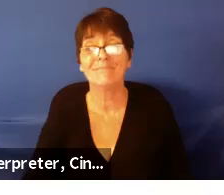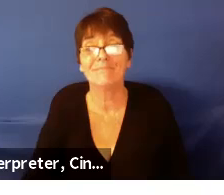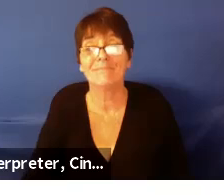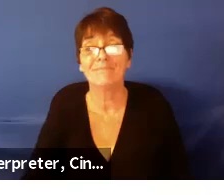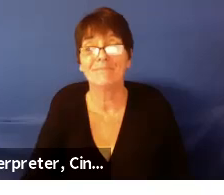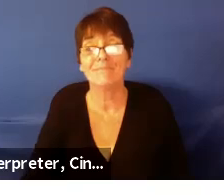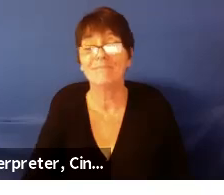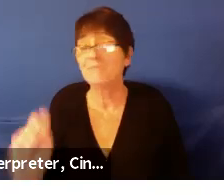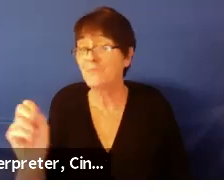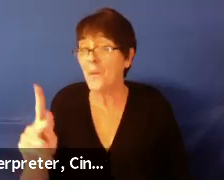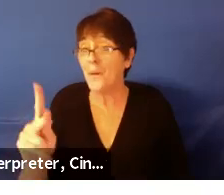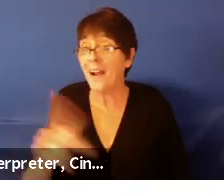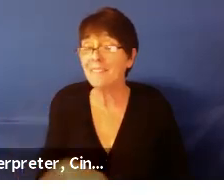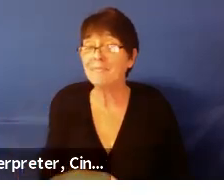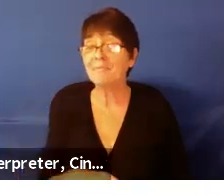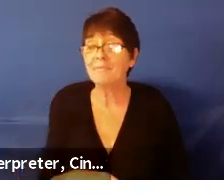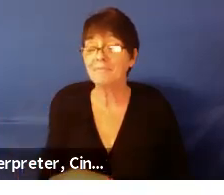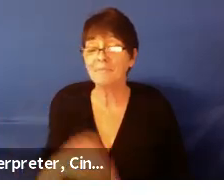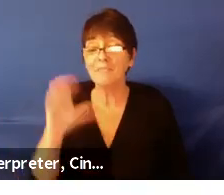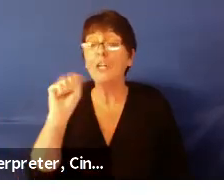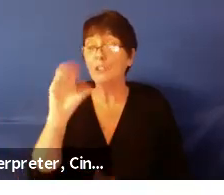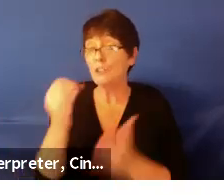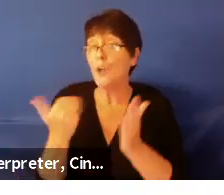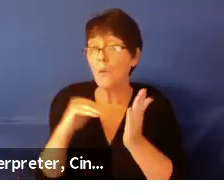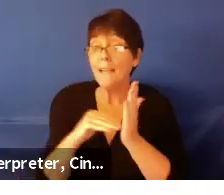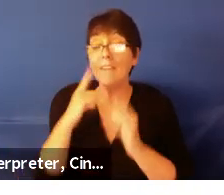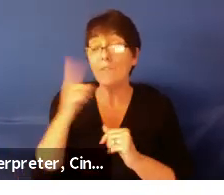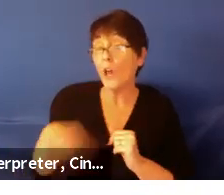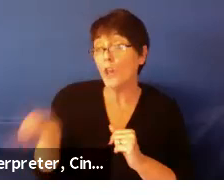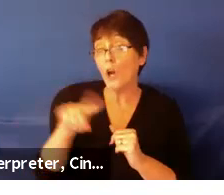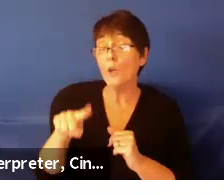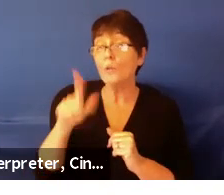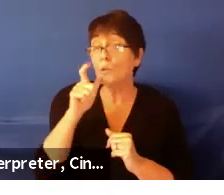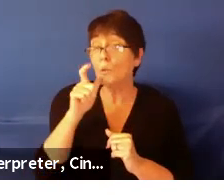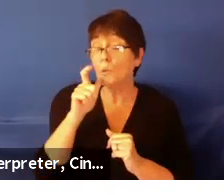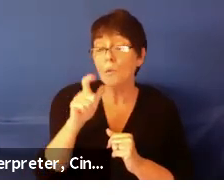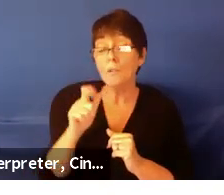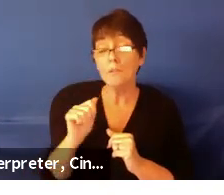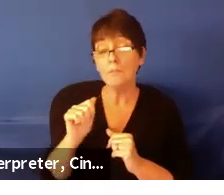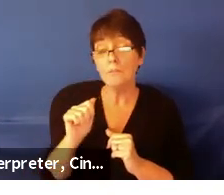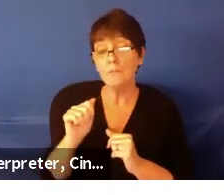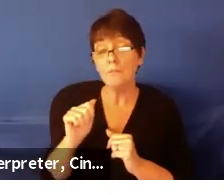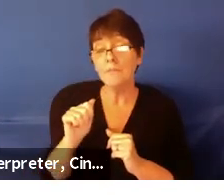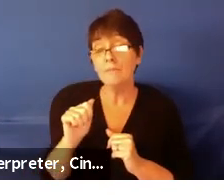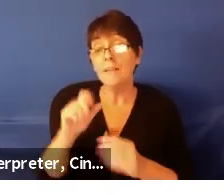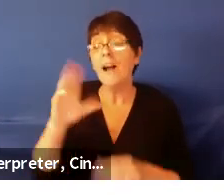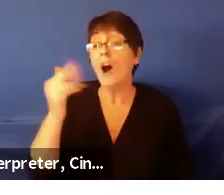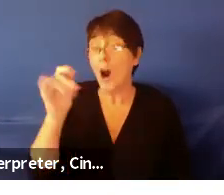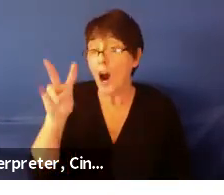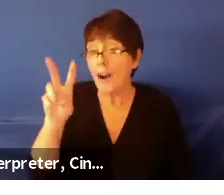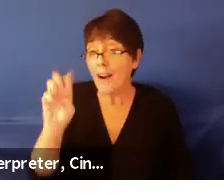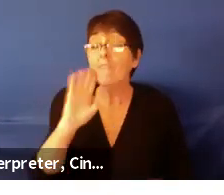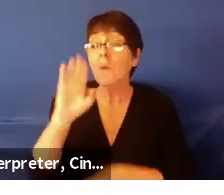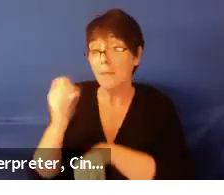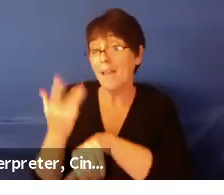All right, very good. So again, for those of you who are writing, the archive will be